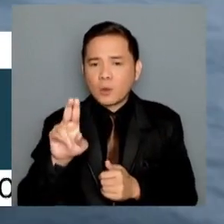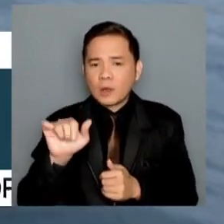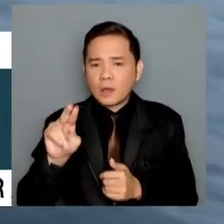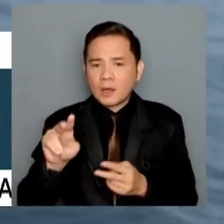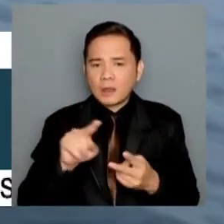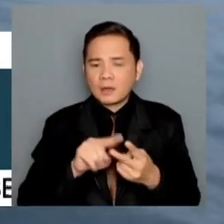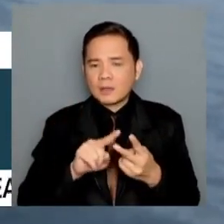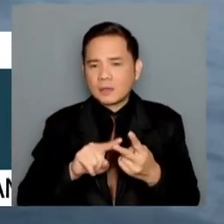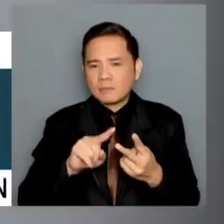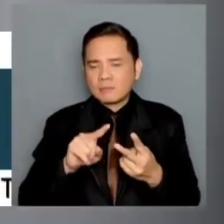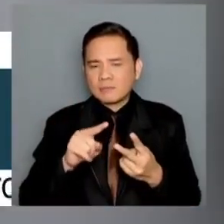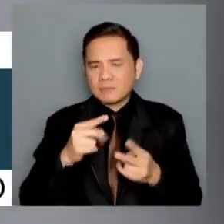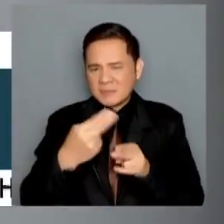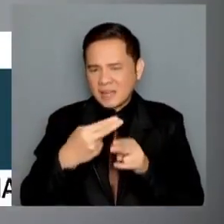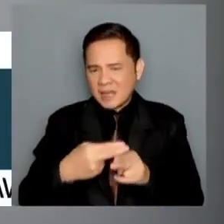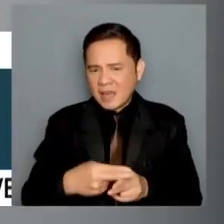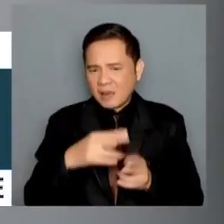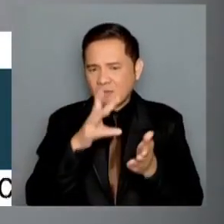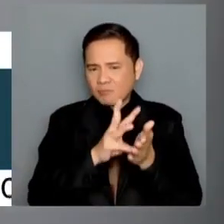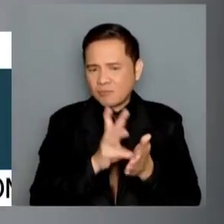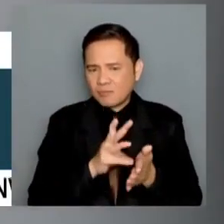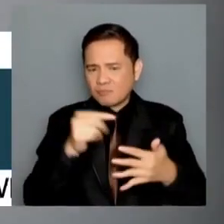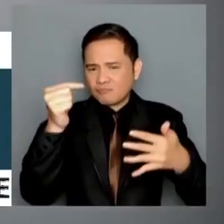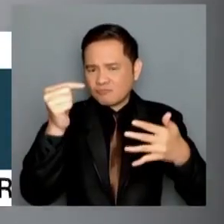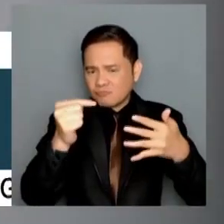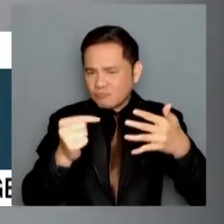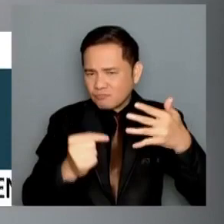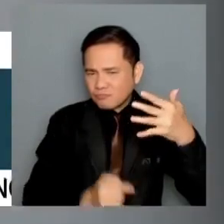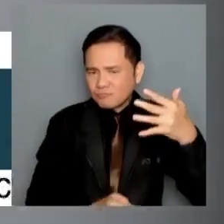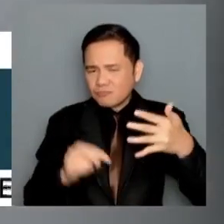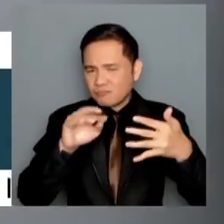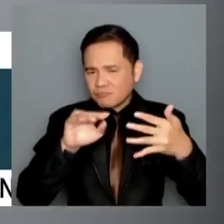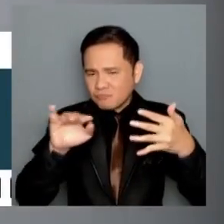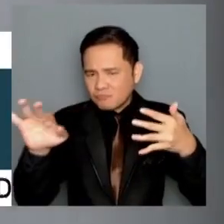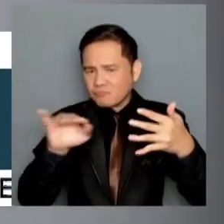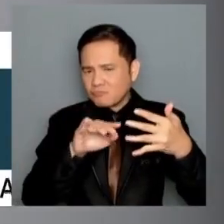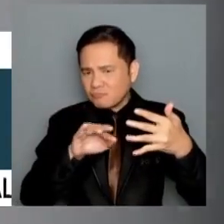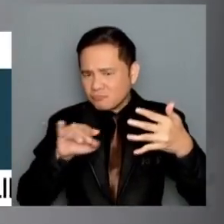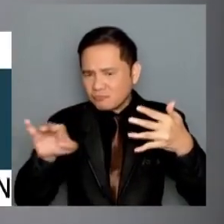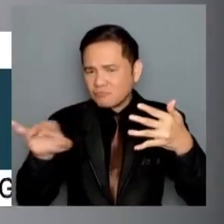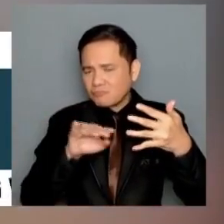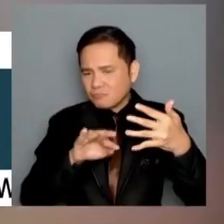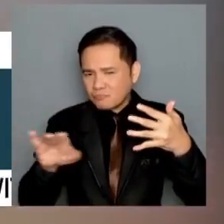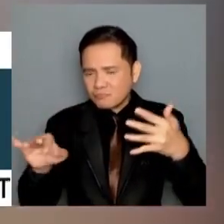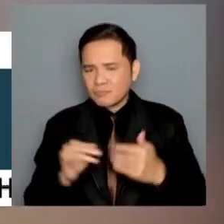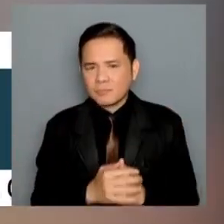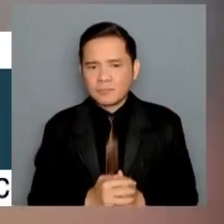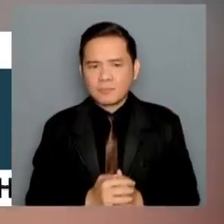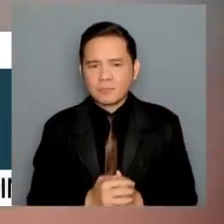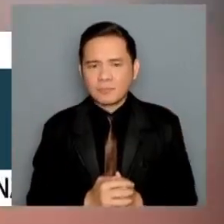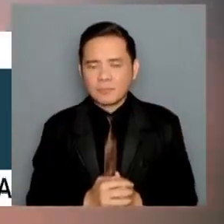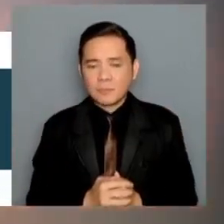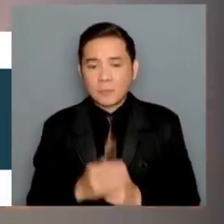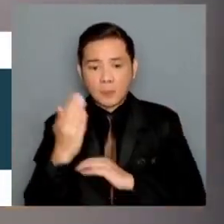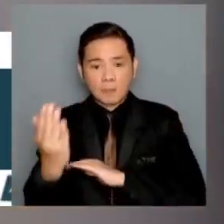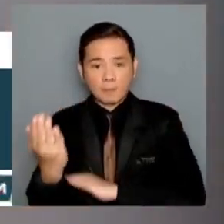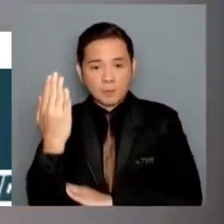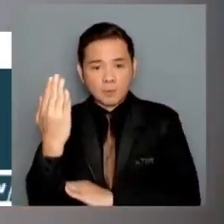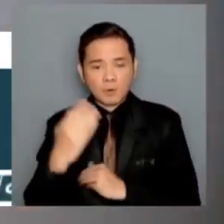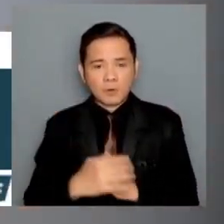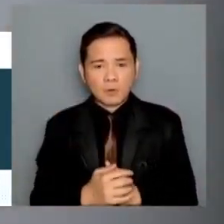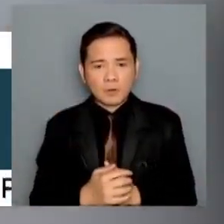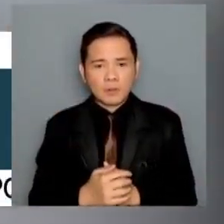Pinamalayan, portion of Gloria, Mansut, Bungapo, Rohat. And now, as of this morning, it's now at